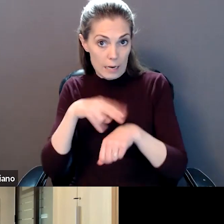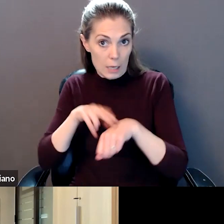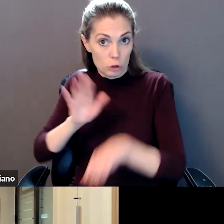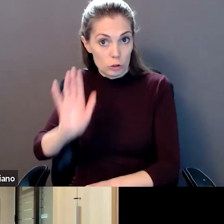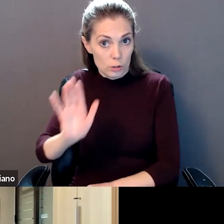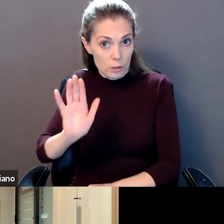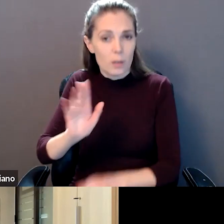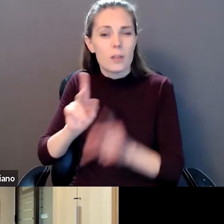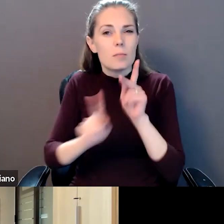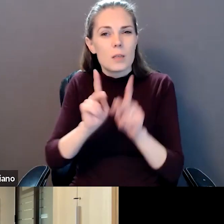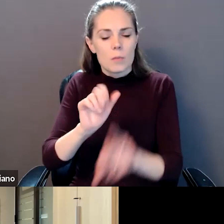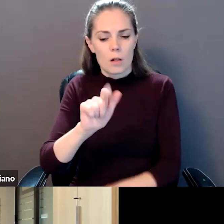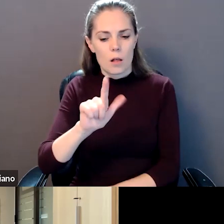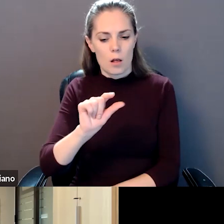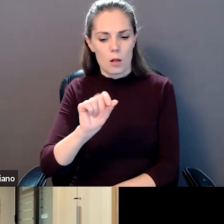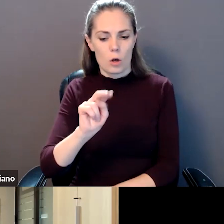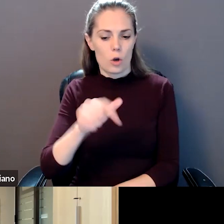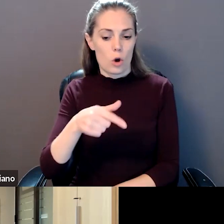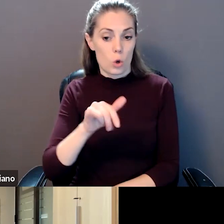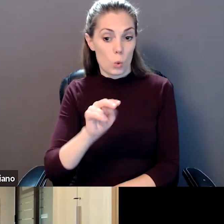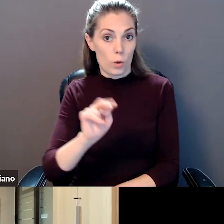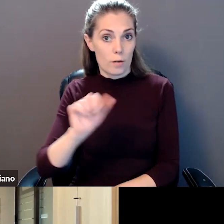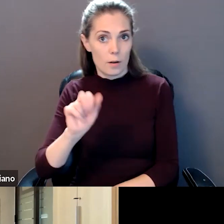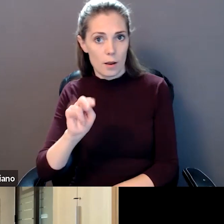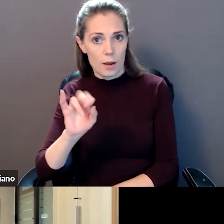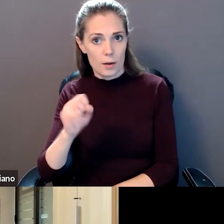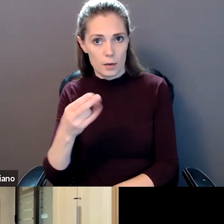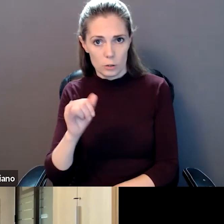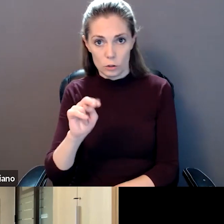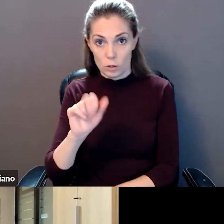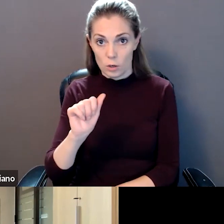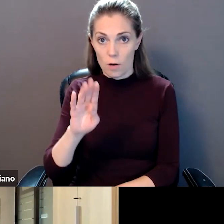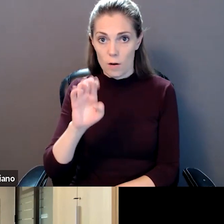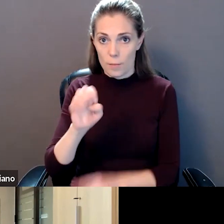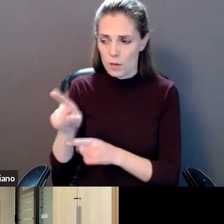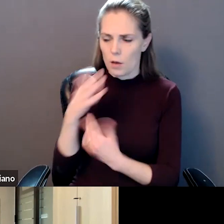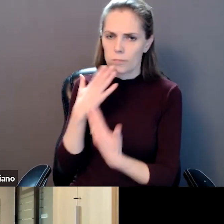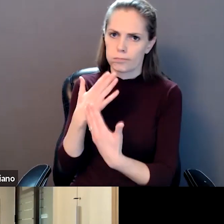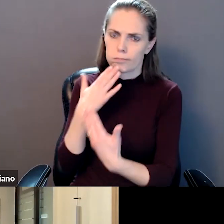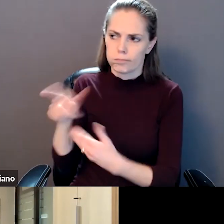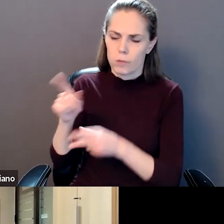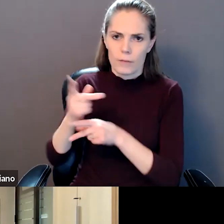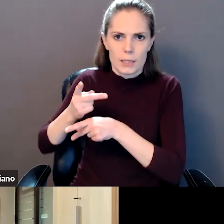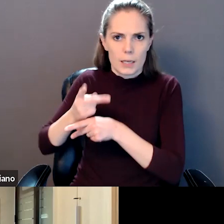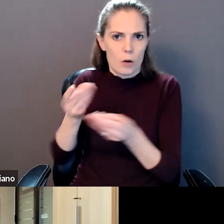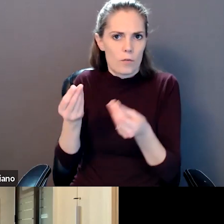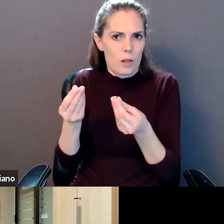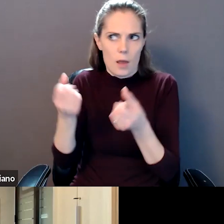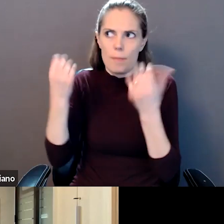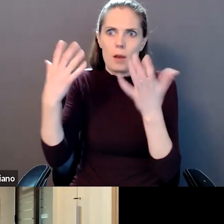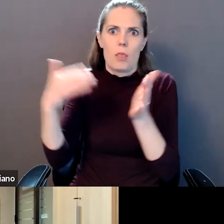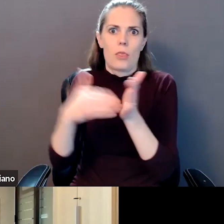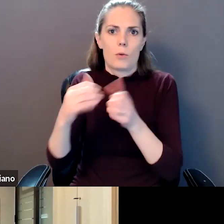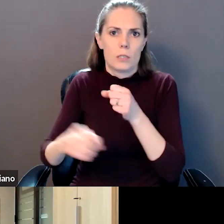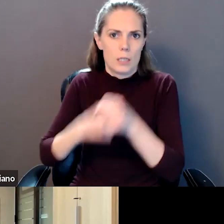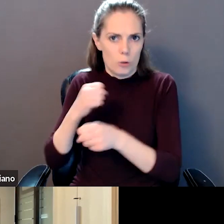I'm grateful for the generation of peoples who have been custodians of this land for thousands of years. I really just want to